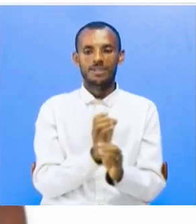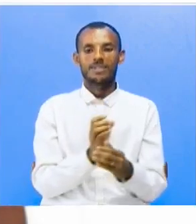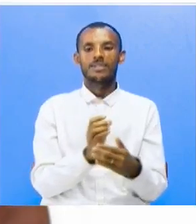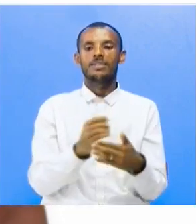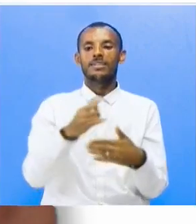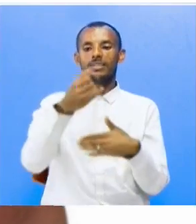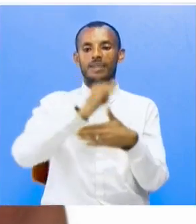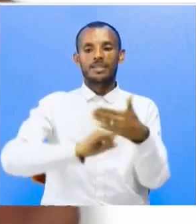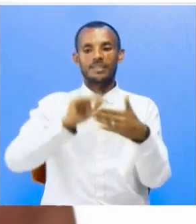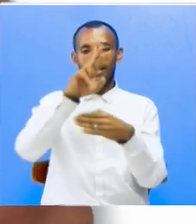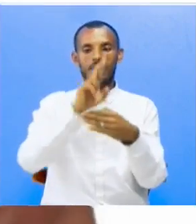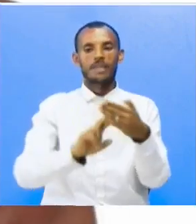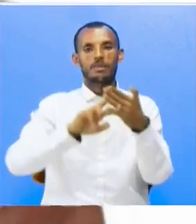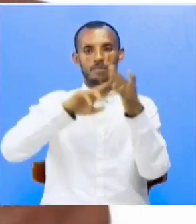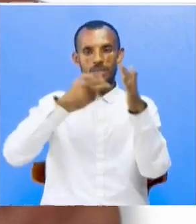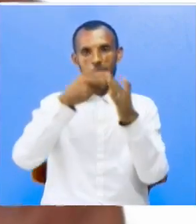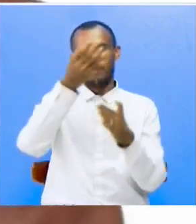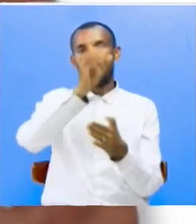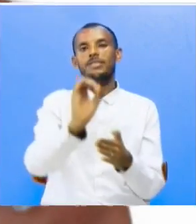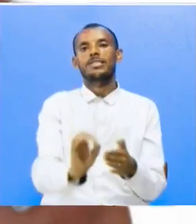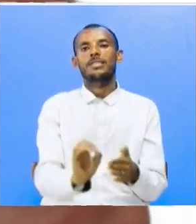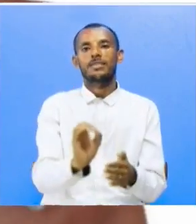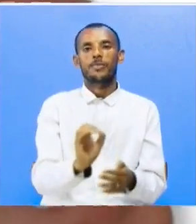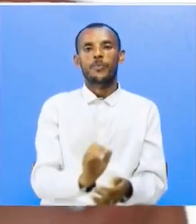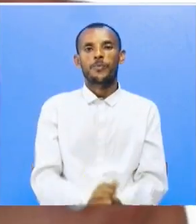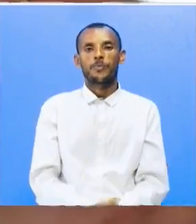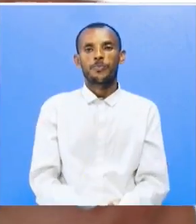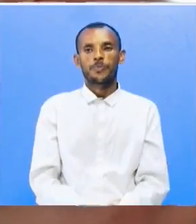is a percentage